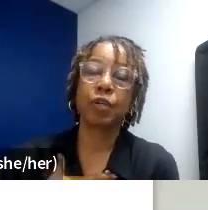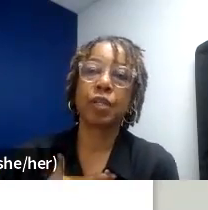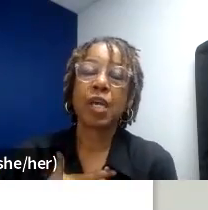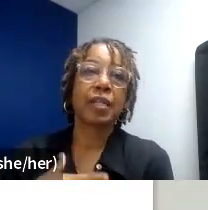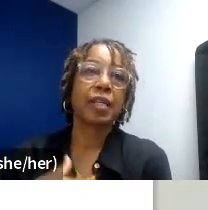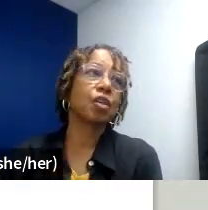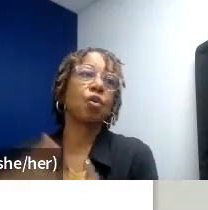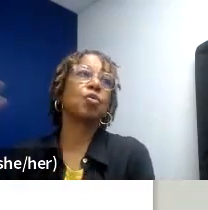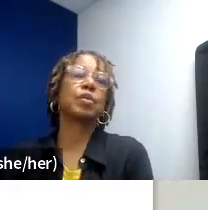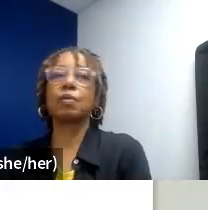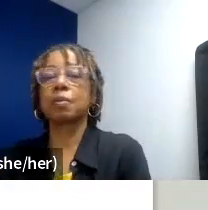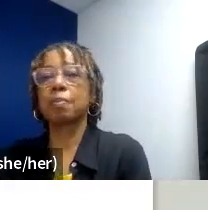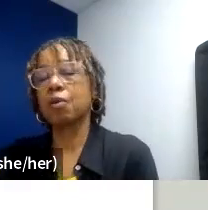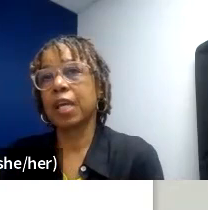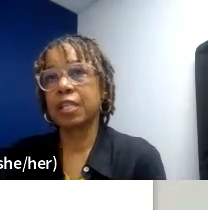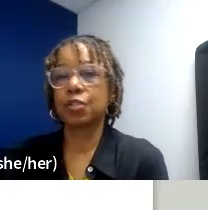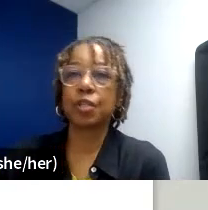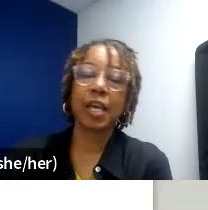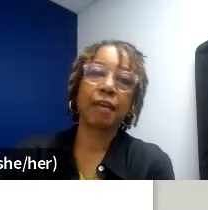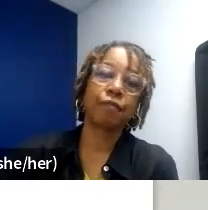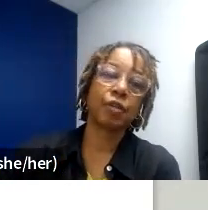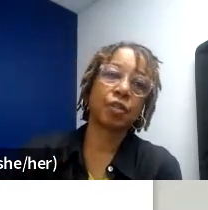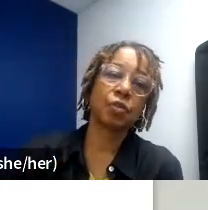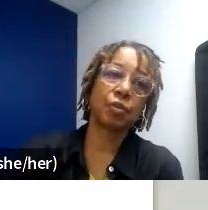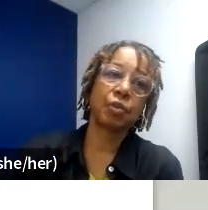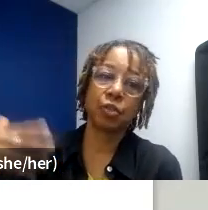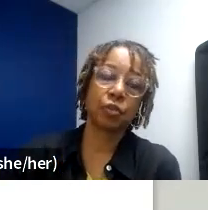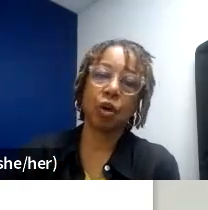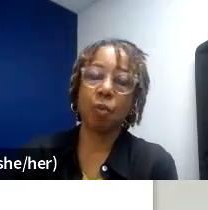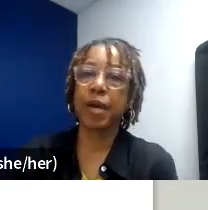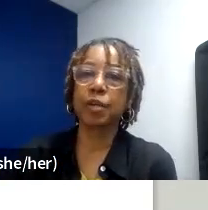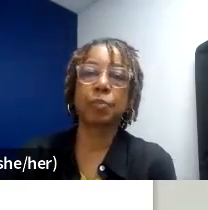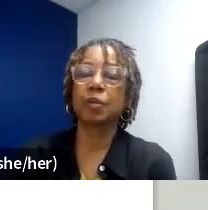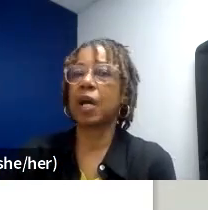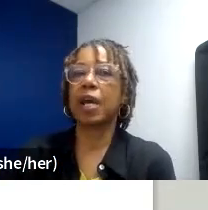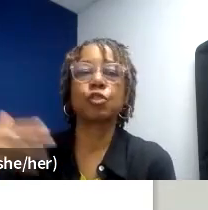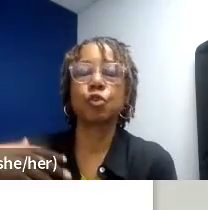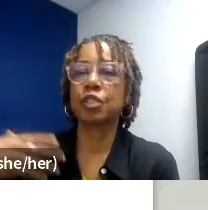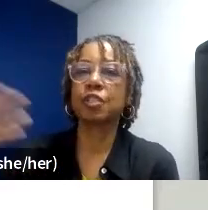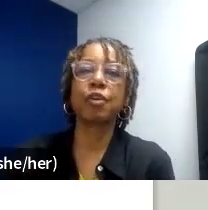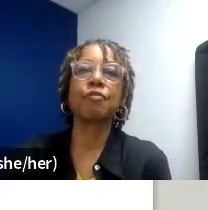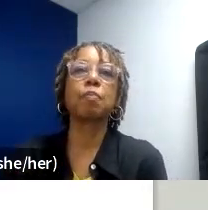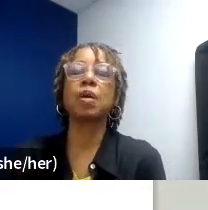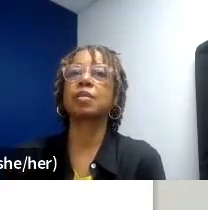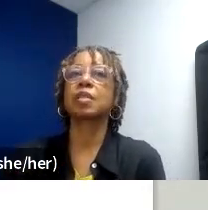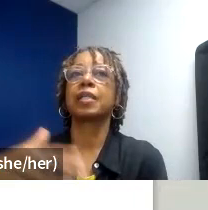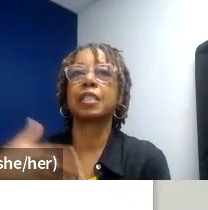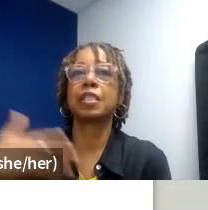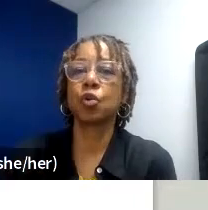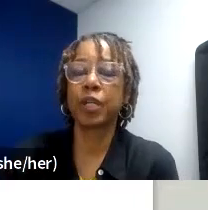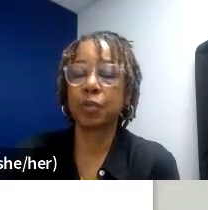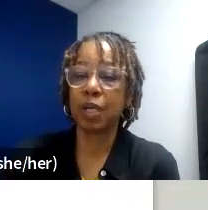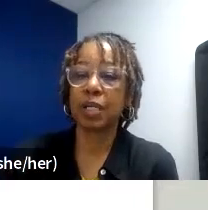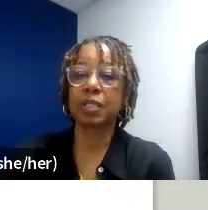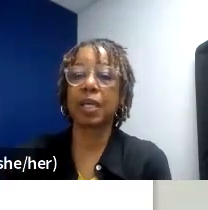had COVID, and they said, oh, that was a mild case and you didn't have, you're all better, but I had shortness of breath for months. I